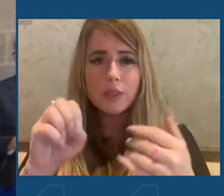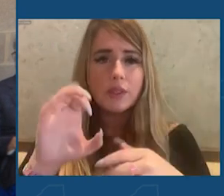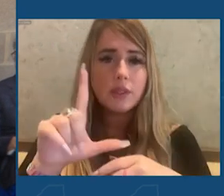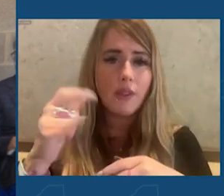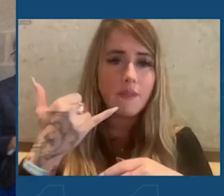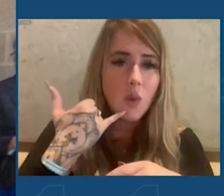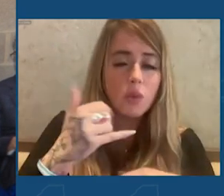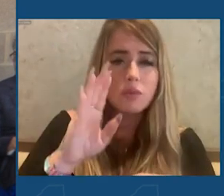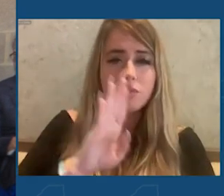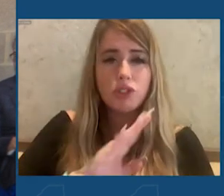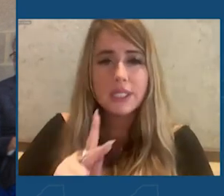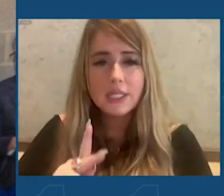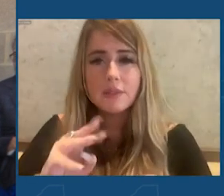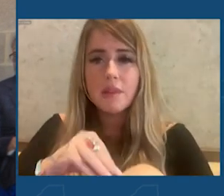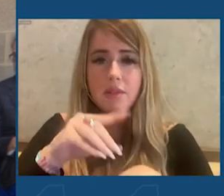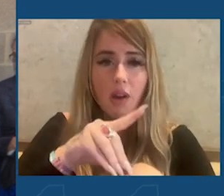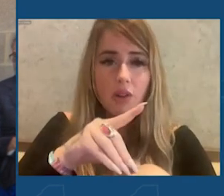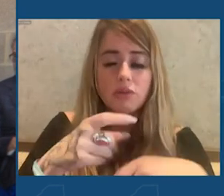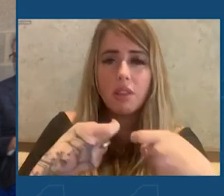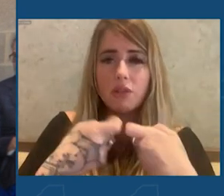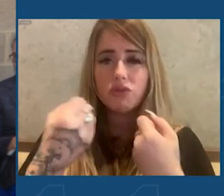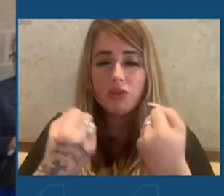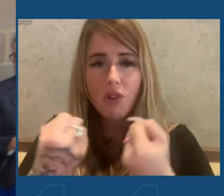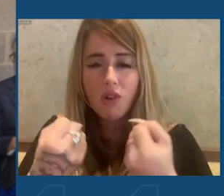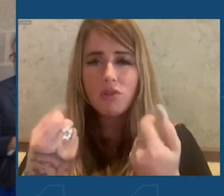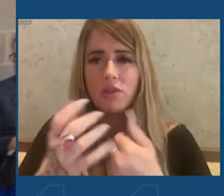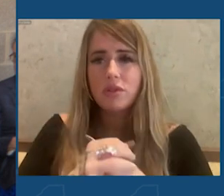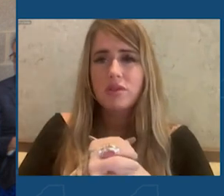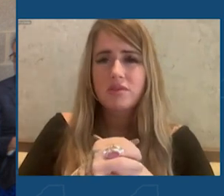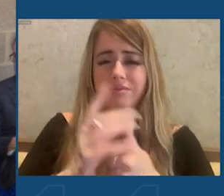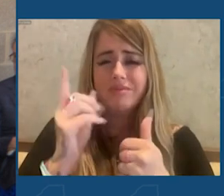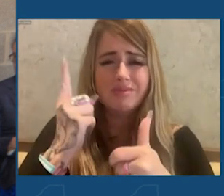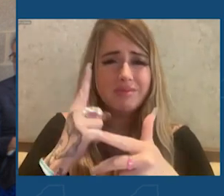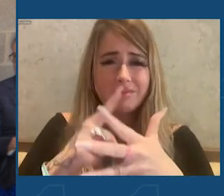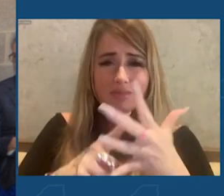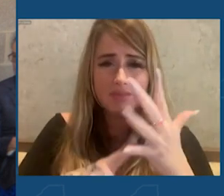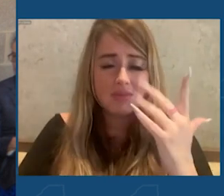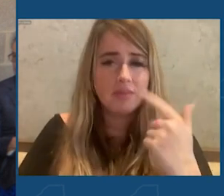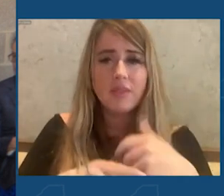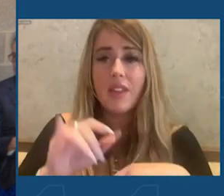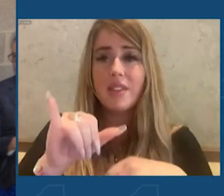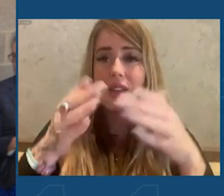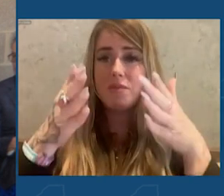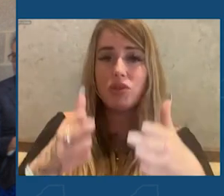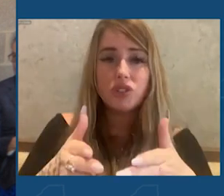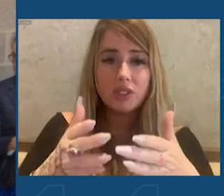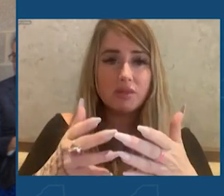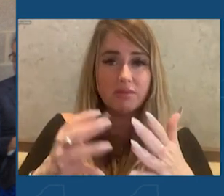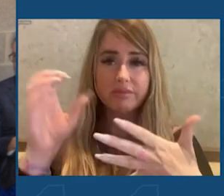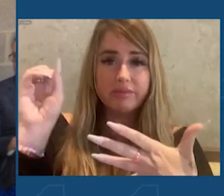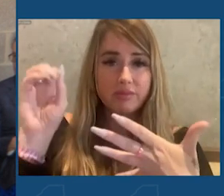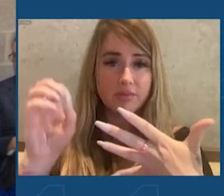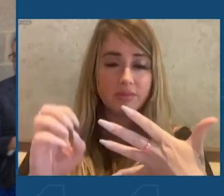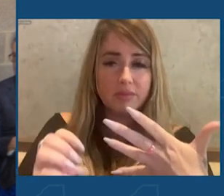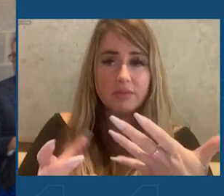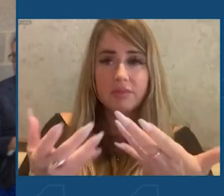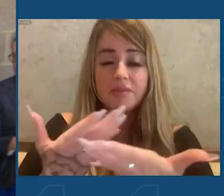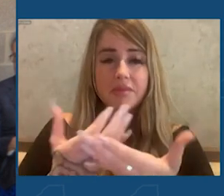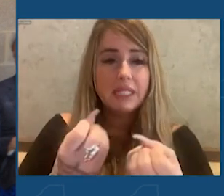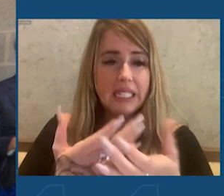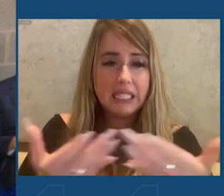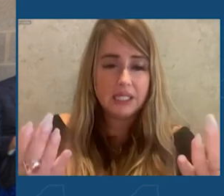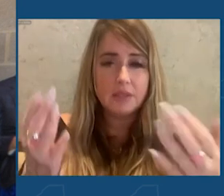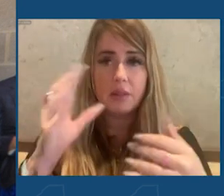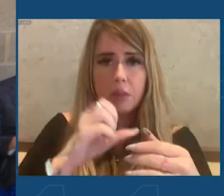McDonald's, electric cars, you name it, that individual missed it all. Not only for